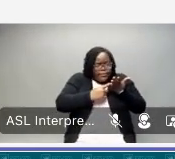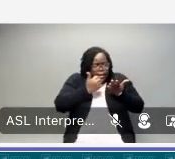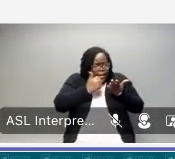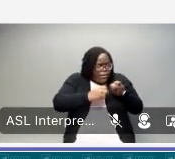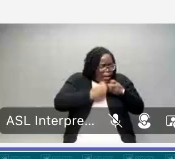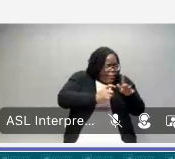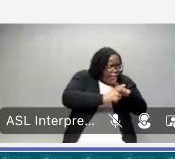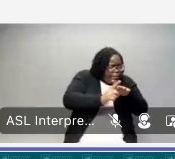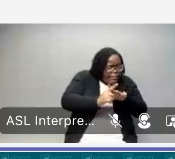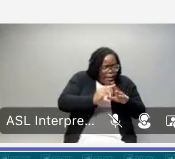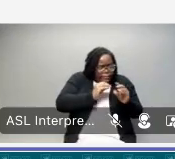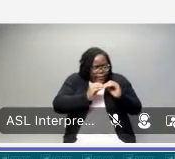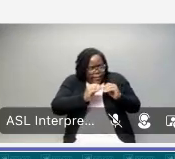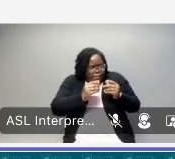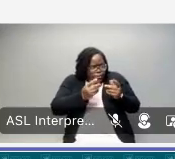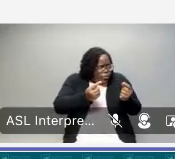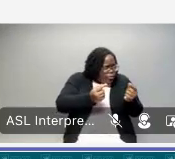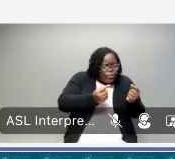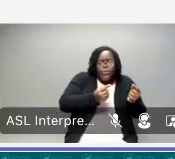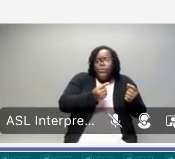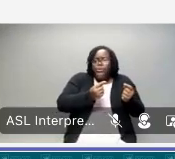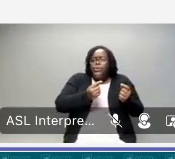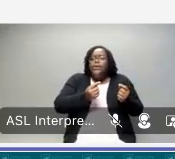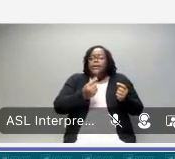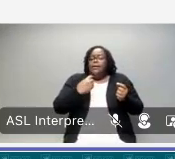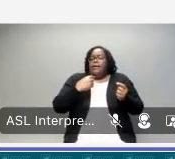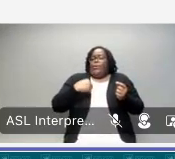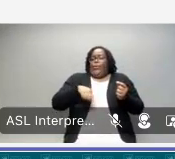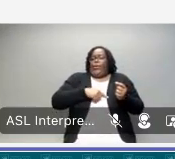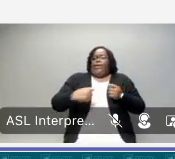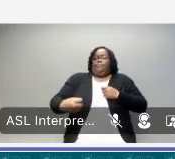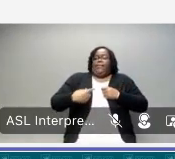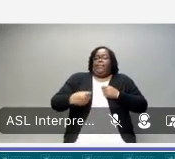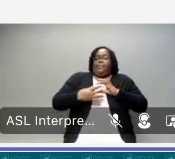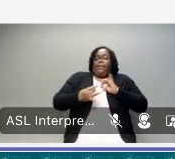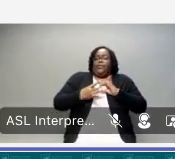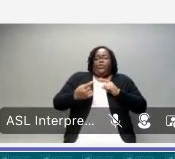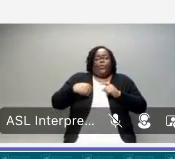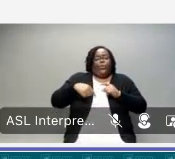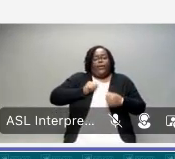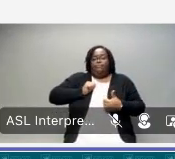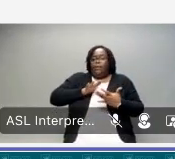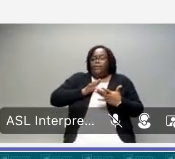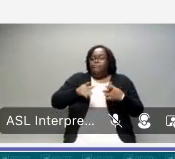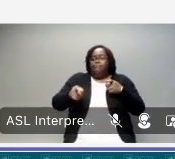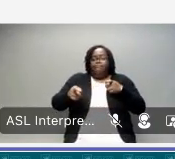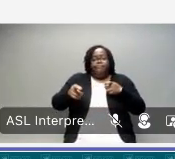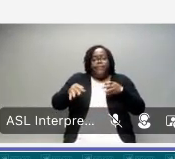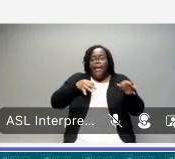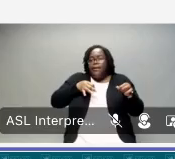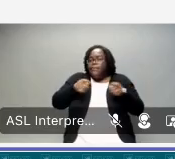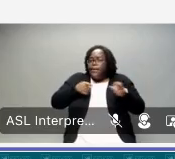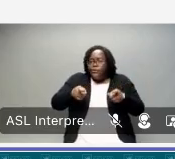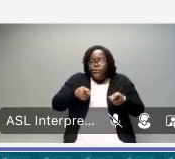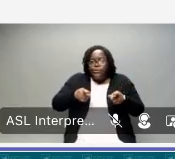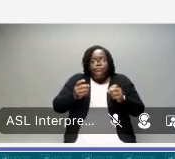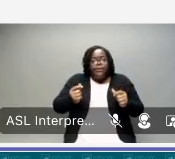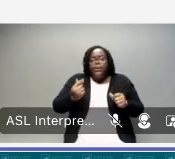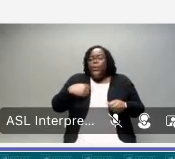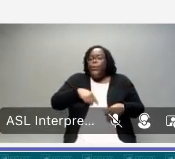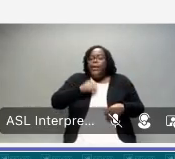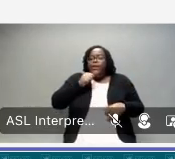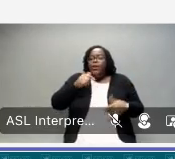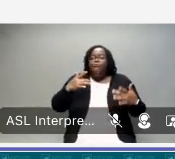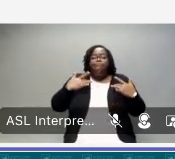there's some kind of urgency, those messages come into us and we deal with them. So we're not sort of dead to the